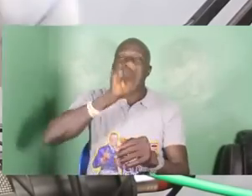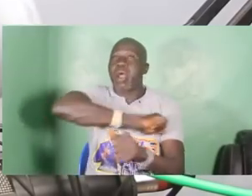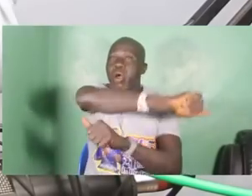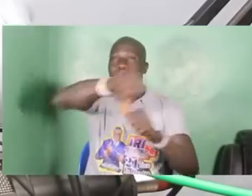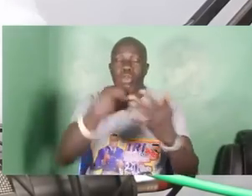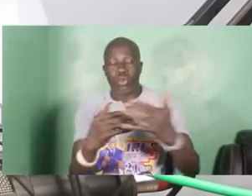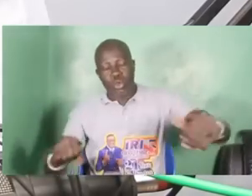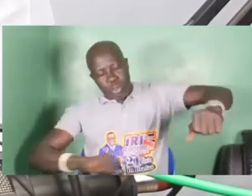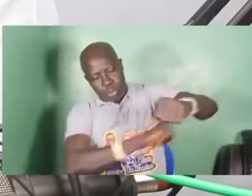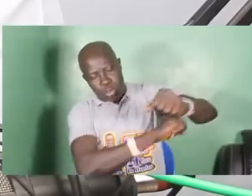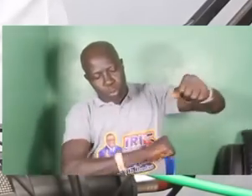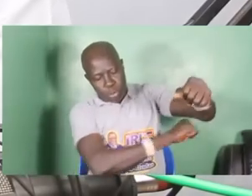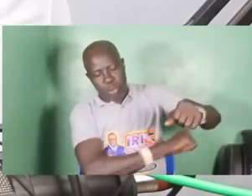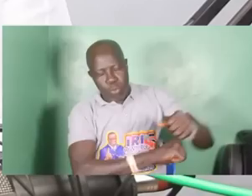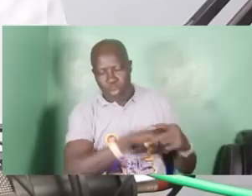I always support people.